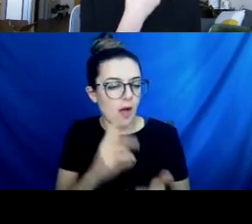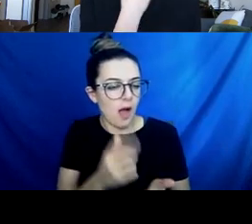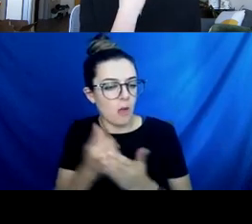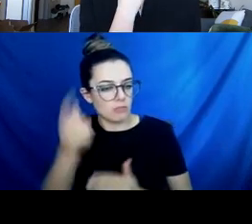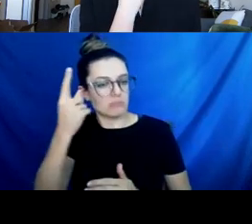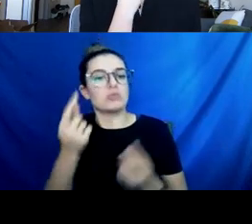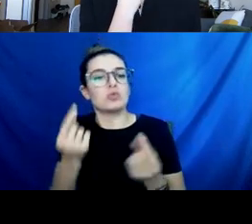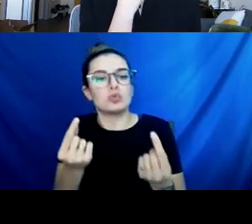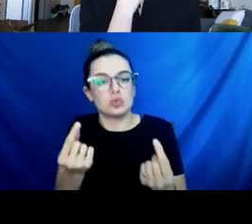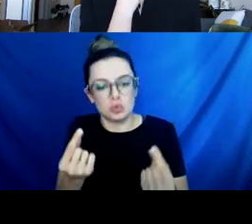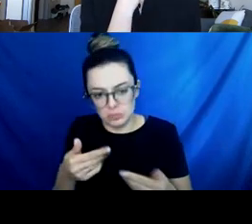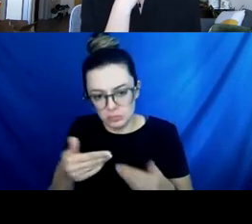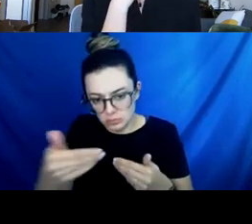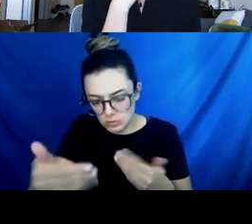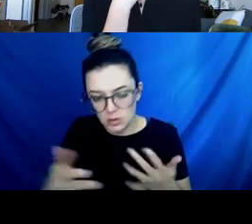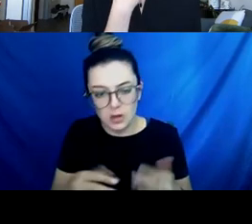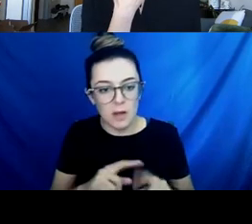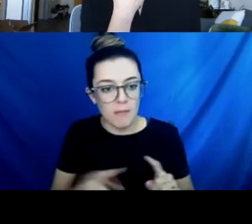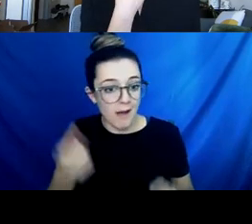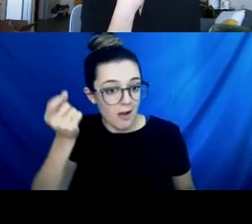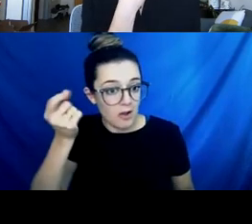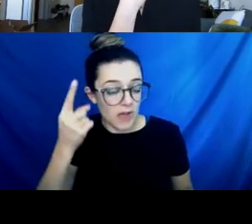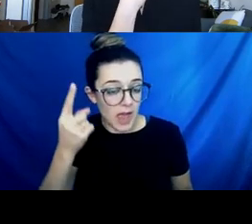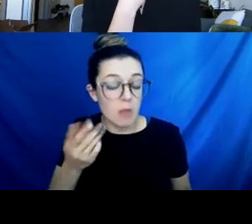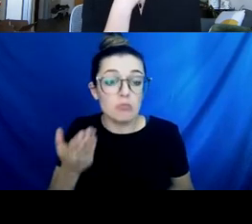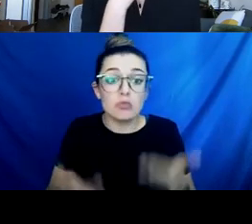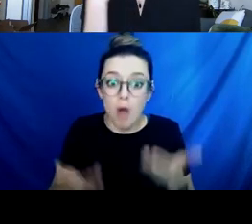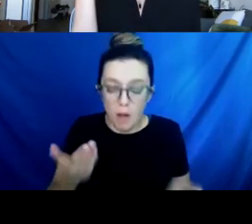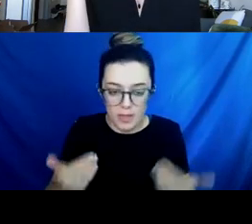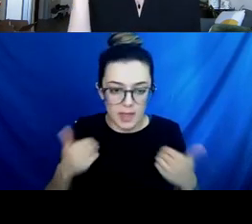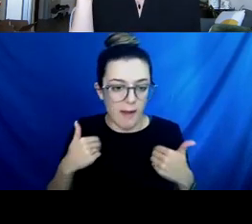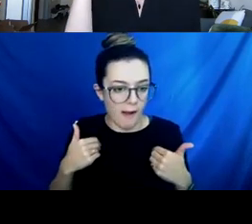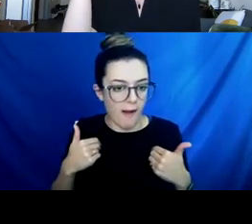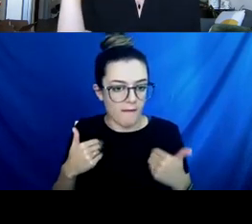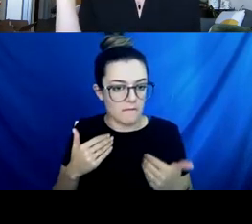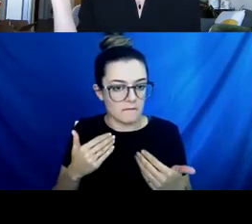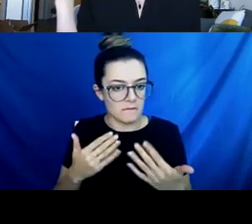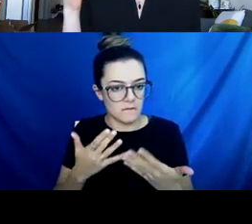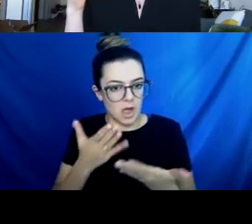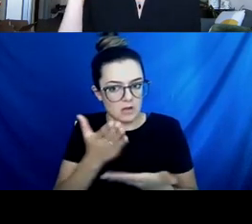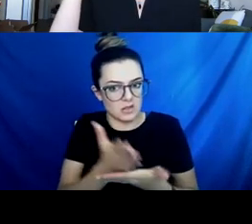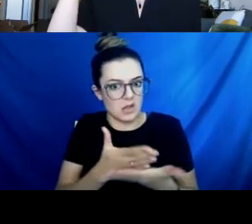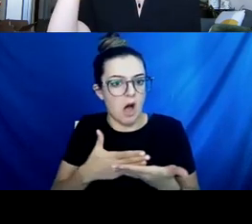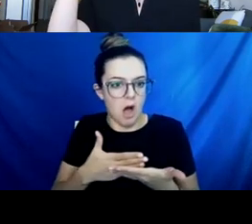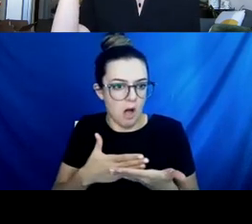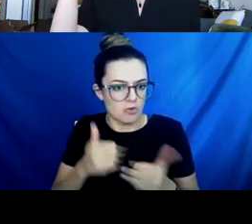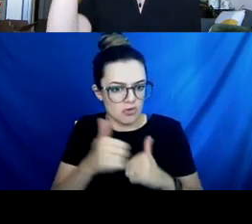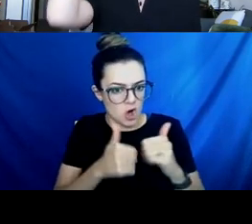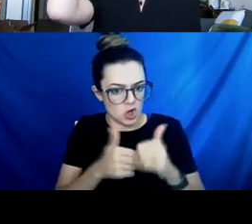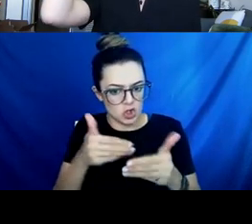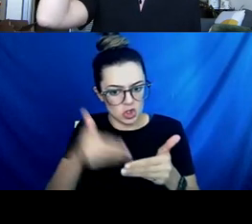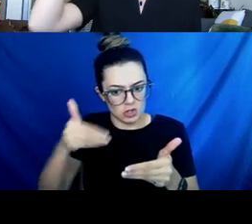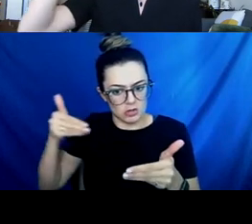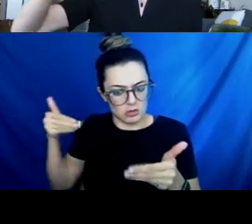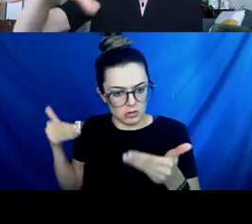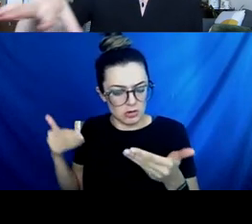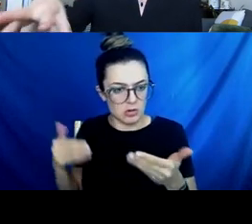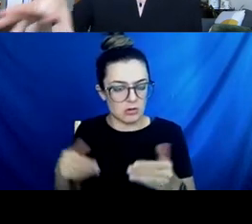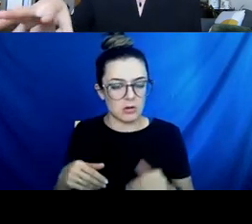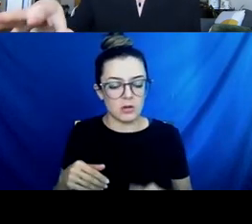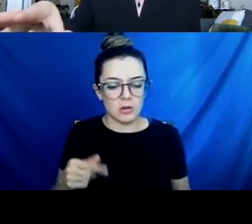an existing framework. And before you, I mean, I'm someone who just kind of went off and started my own things everywhere, but sometimes I had to realize there's